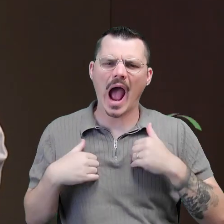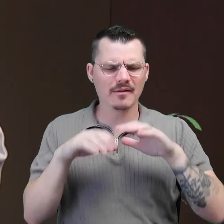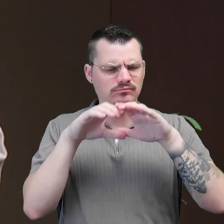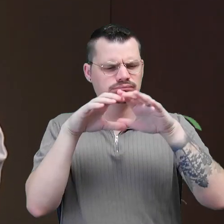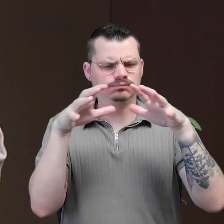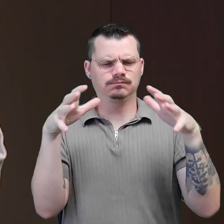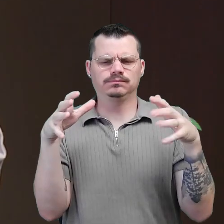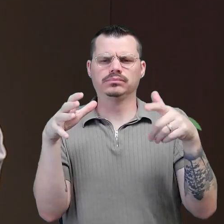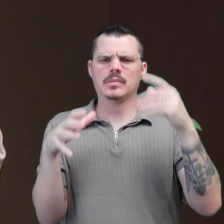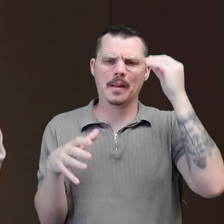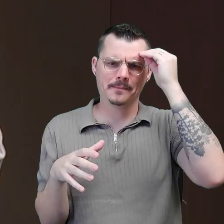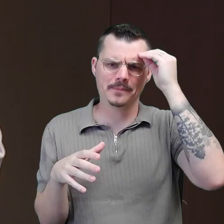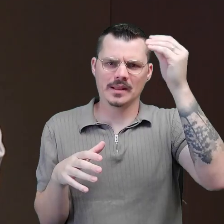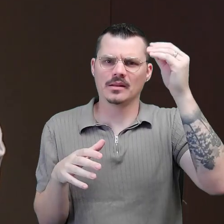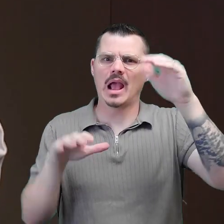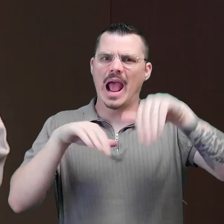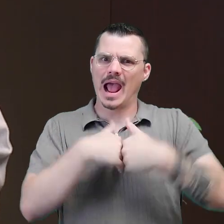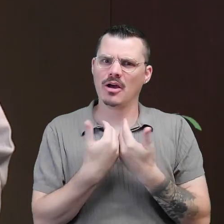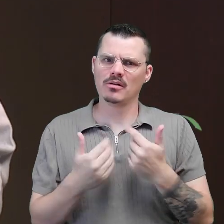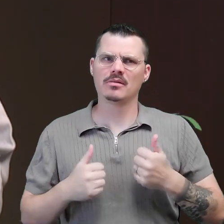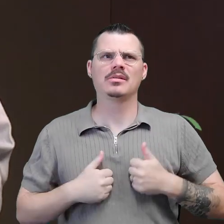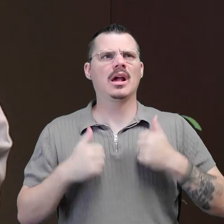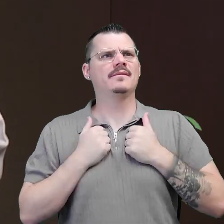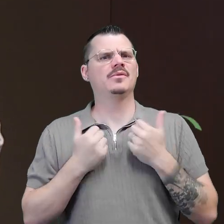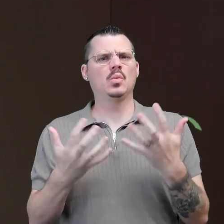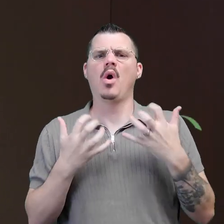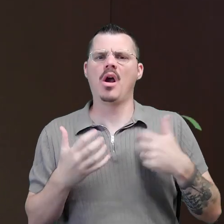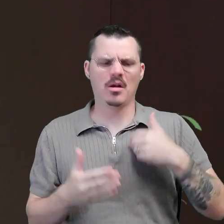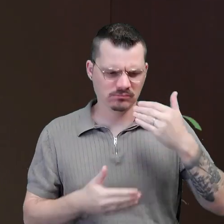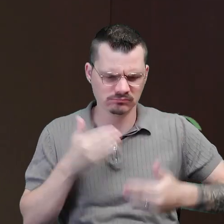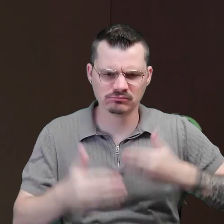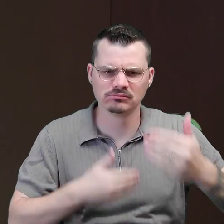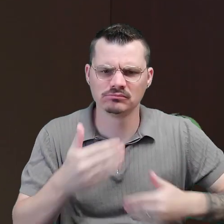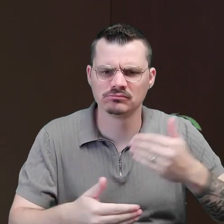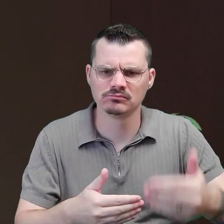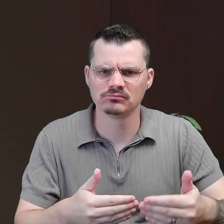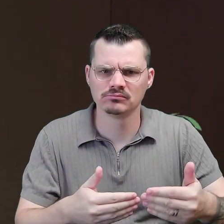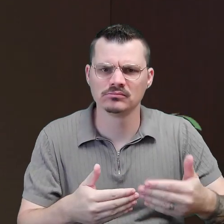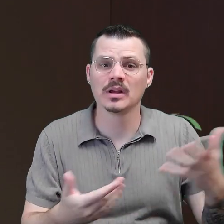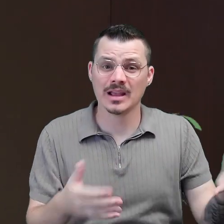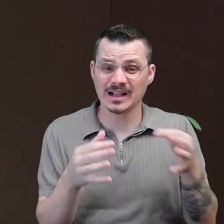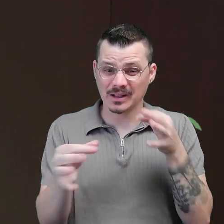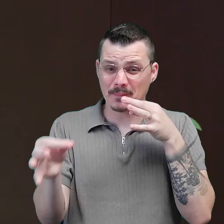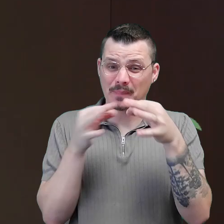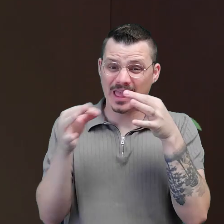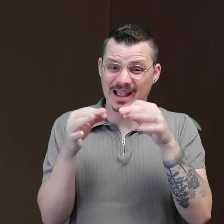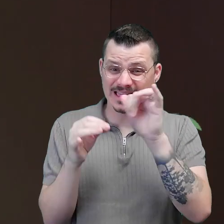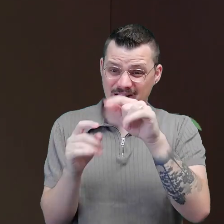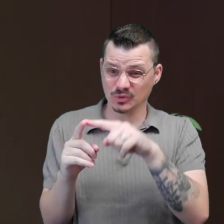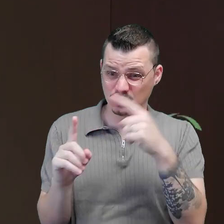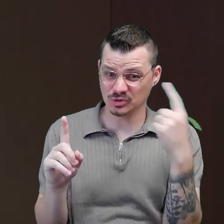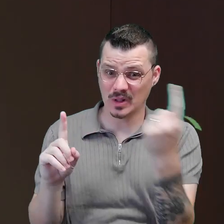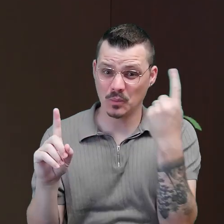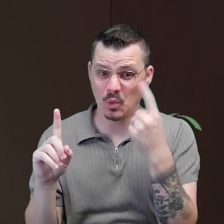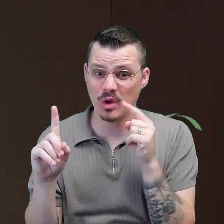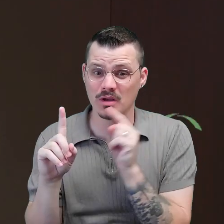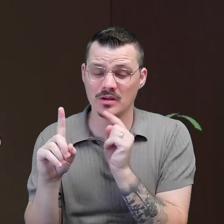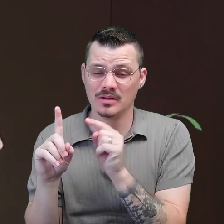overarching opinion about how you want your life to go. And explaining to somebody,